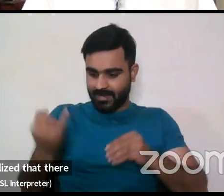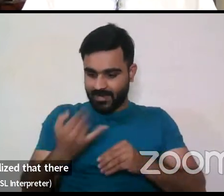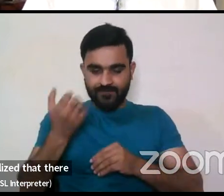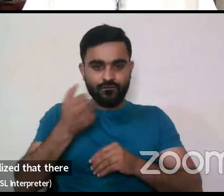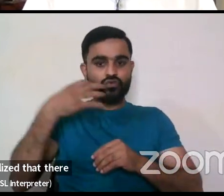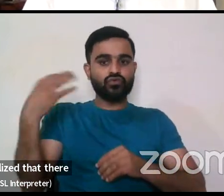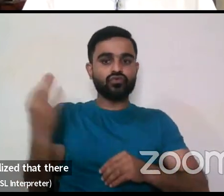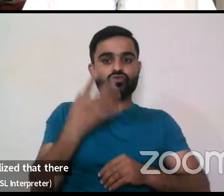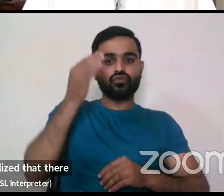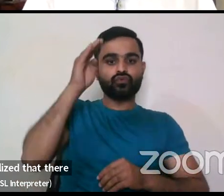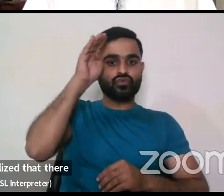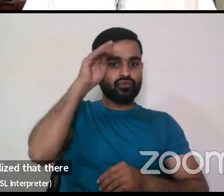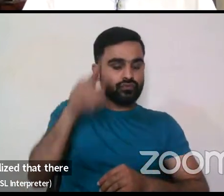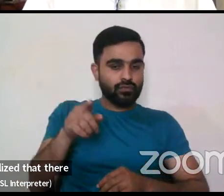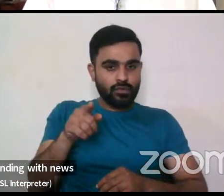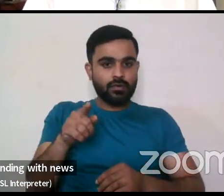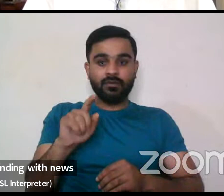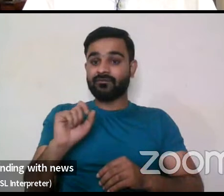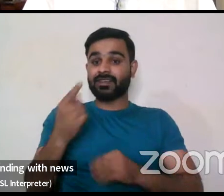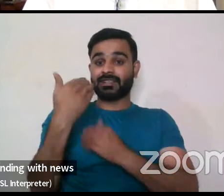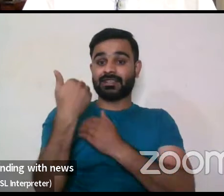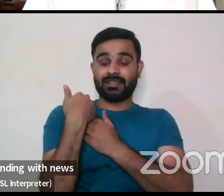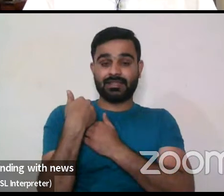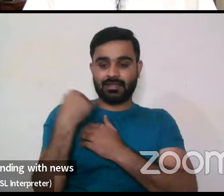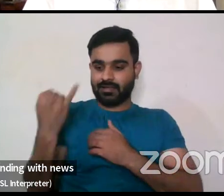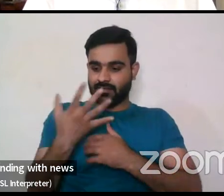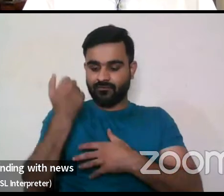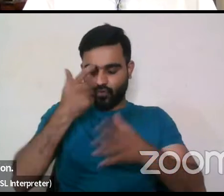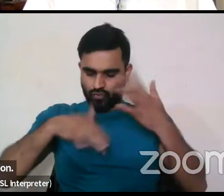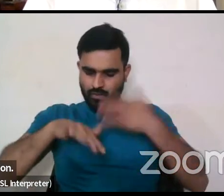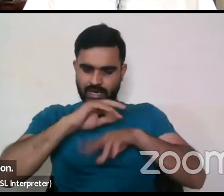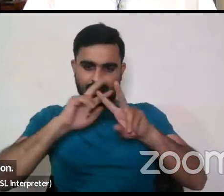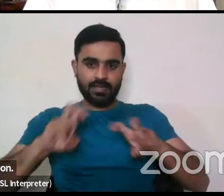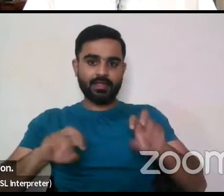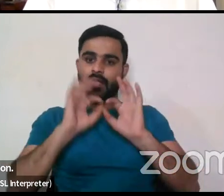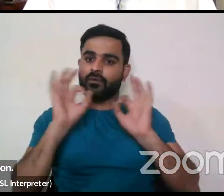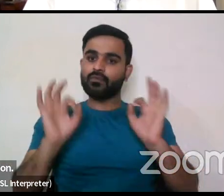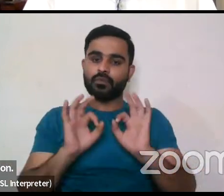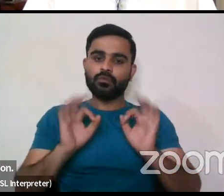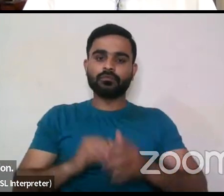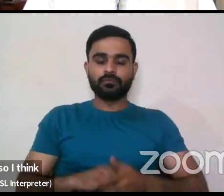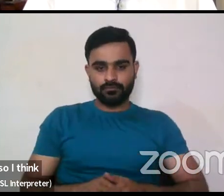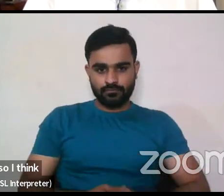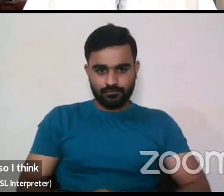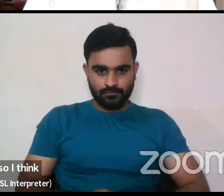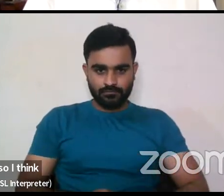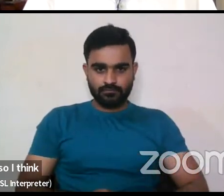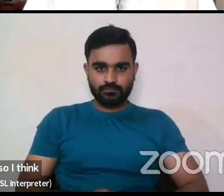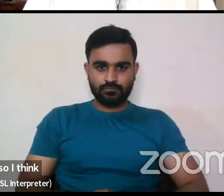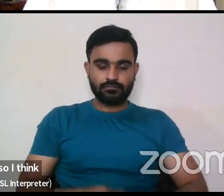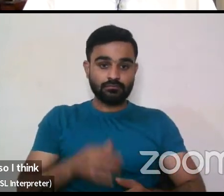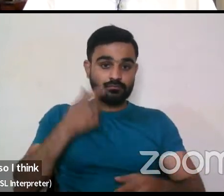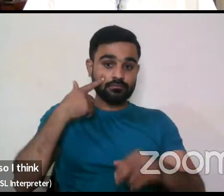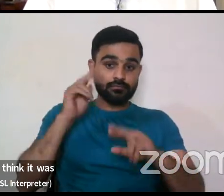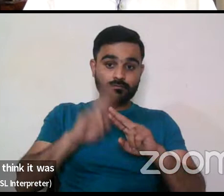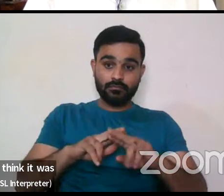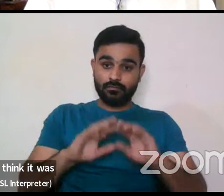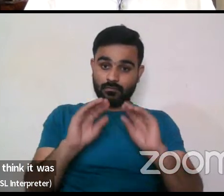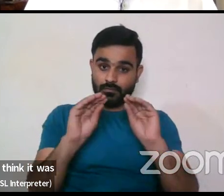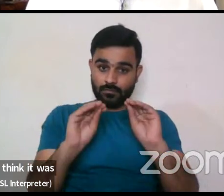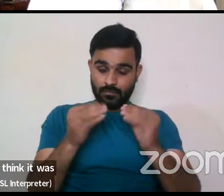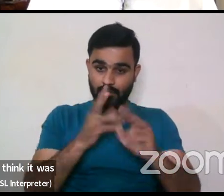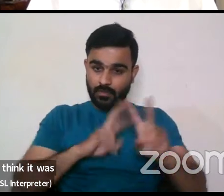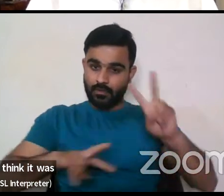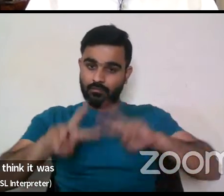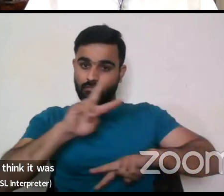news items or primary legislation. I was not finding any analysis. So I think it was, if you will, a bit of an